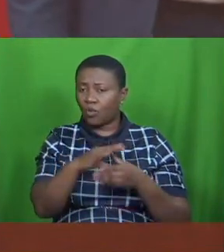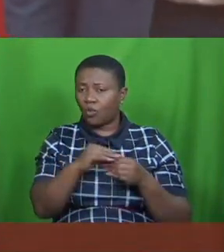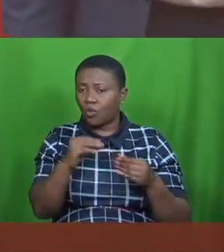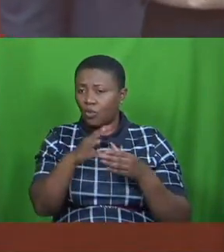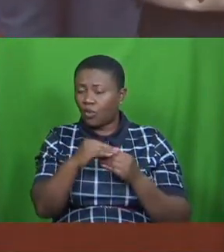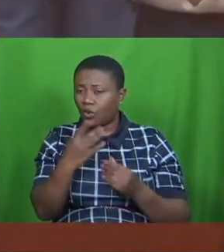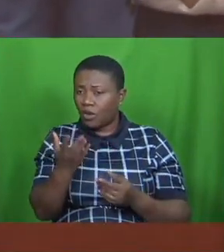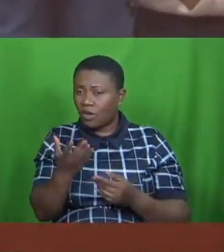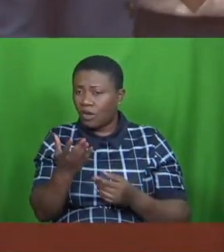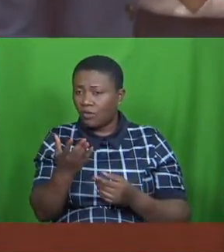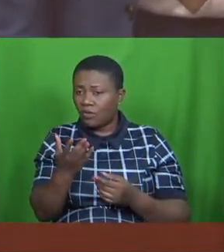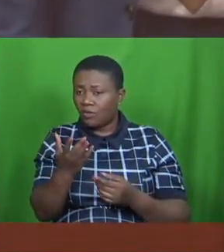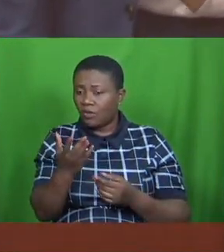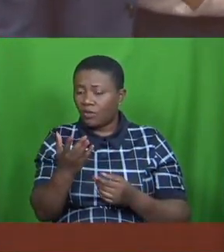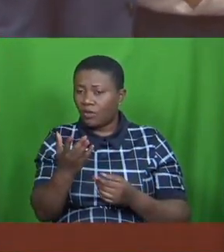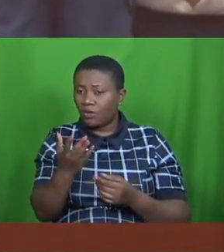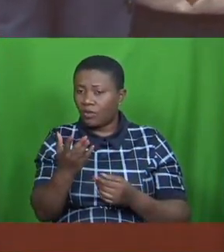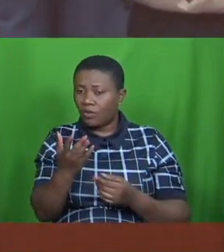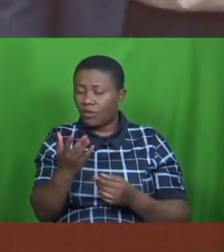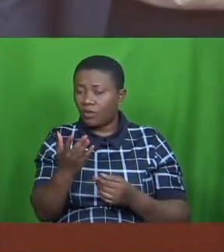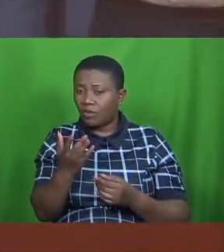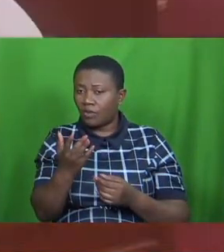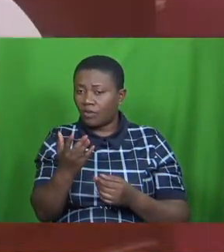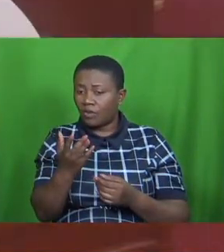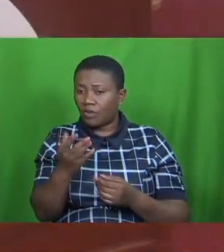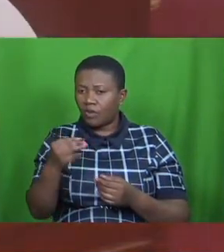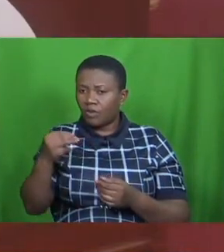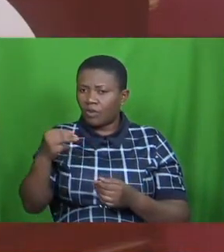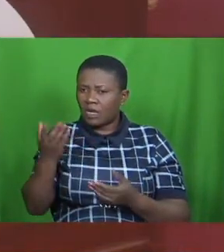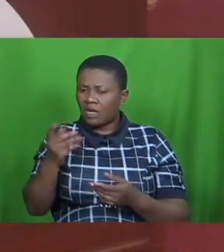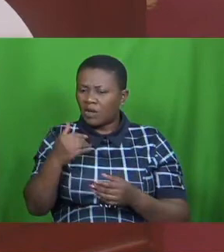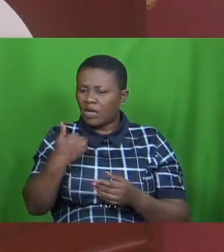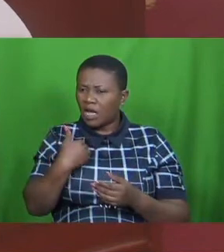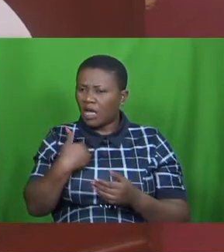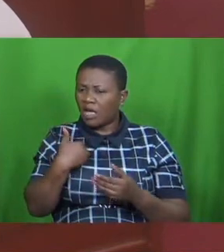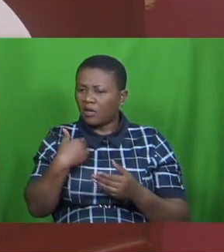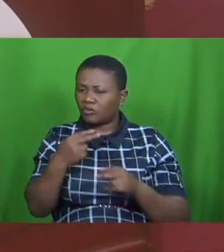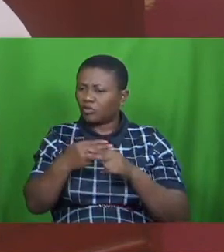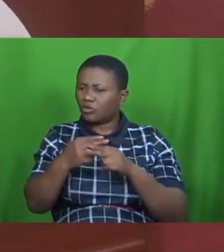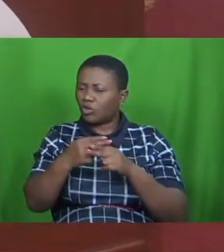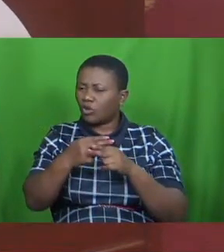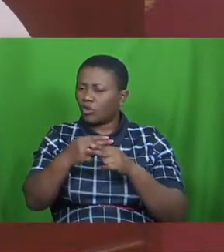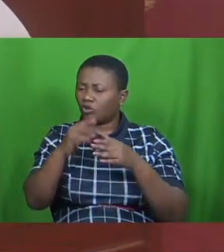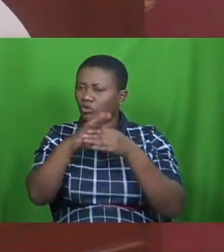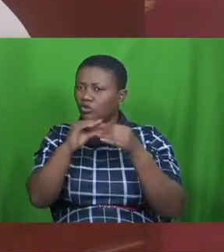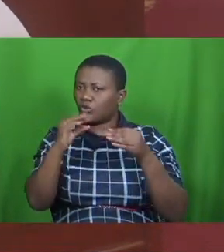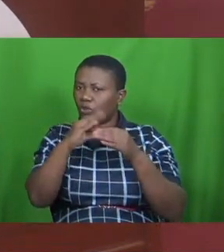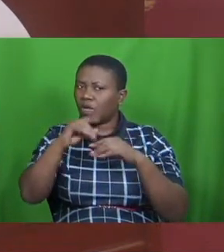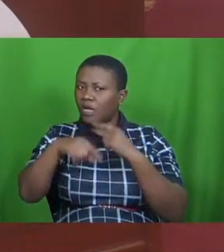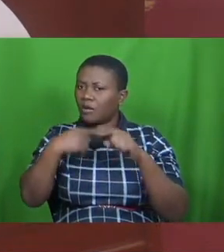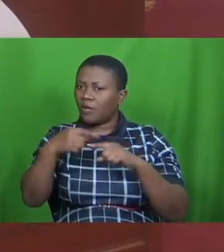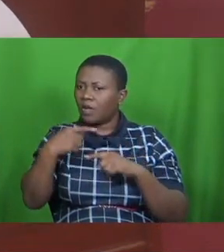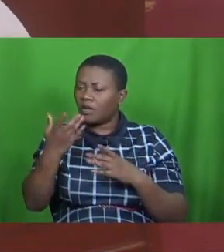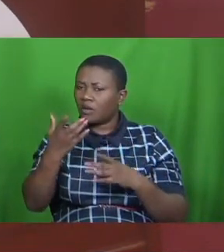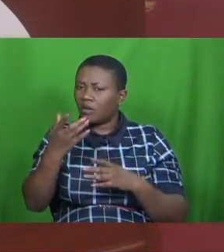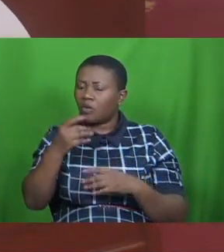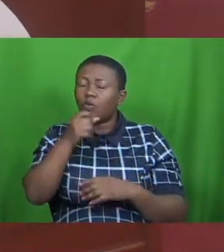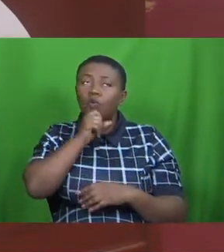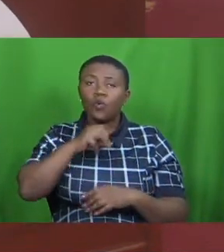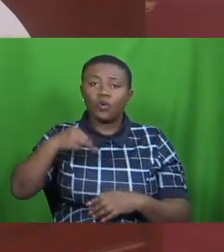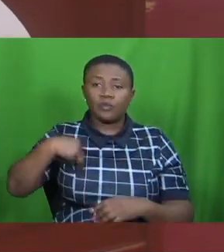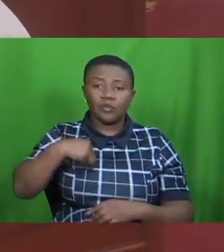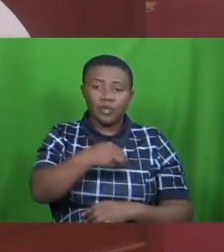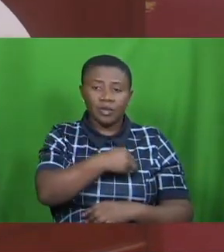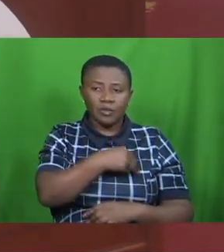old member who has passed on. I thought that we could take that, and then if by that time we still don't